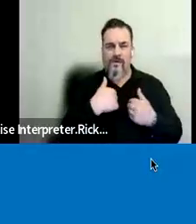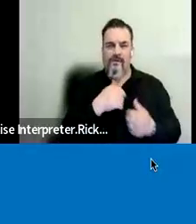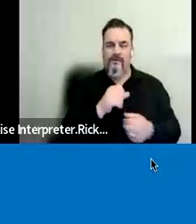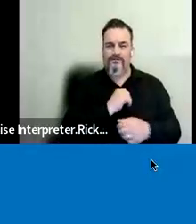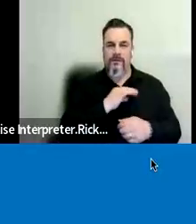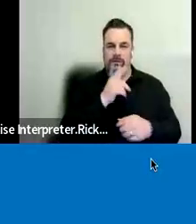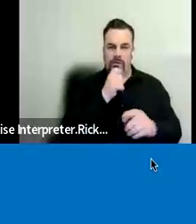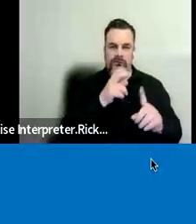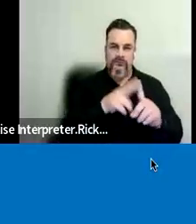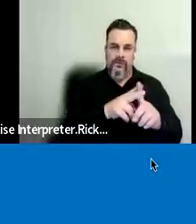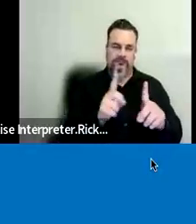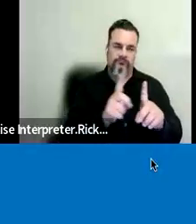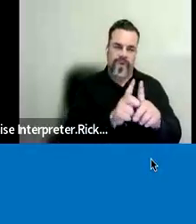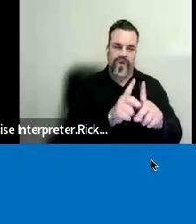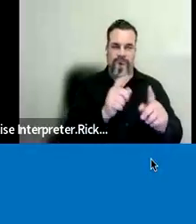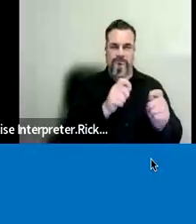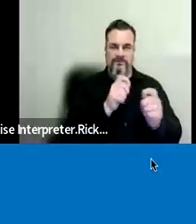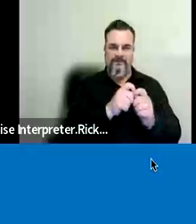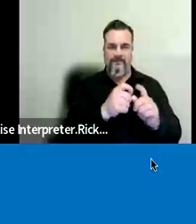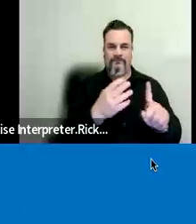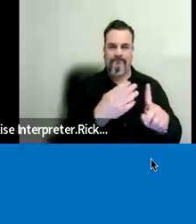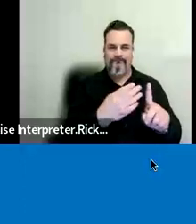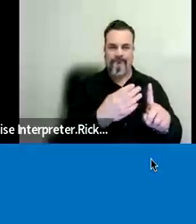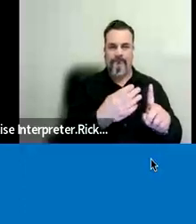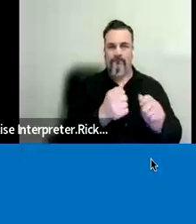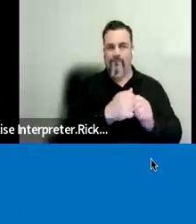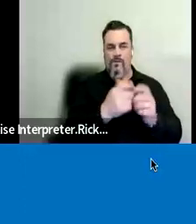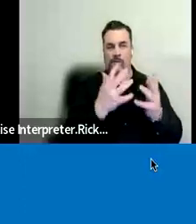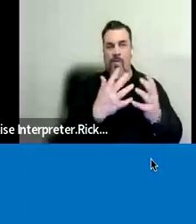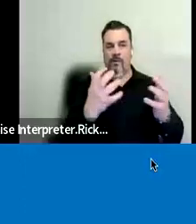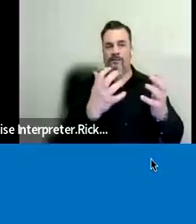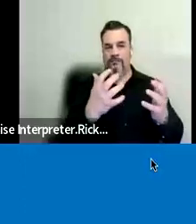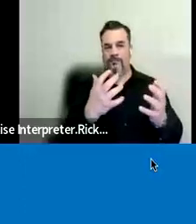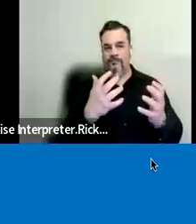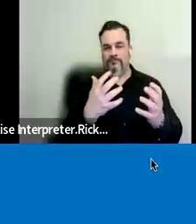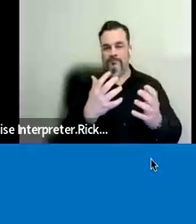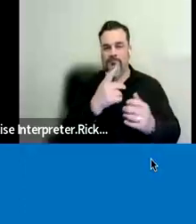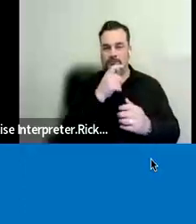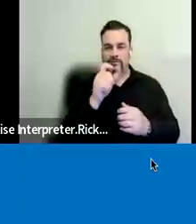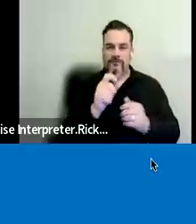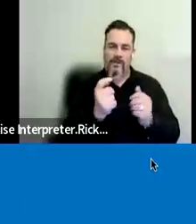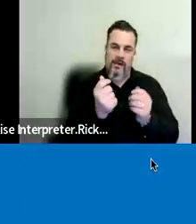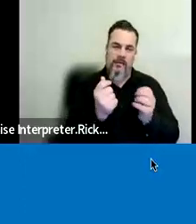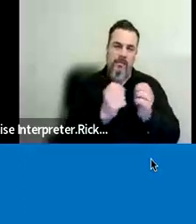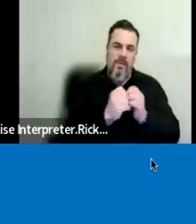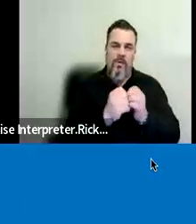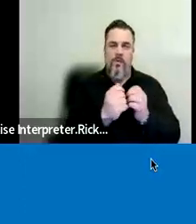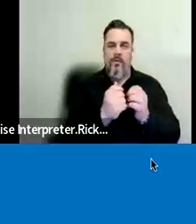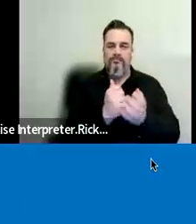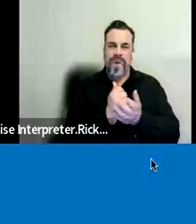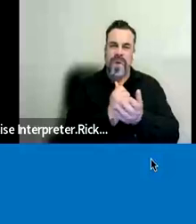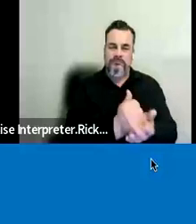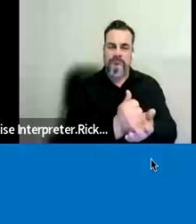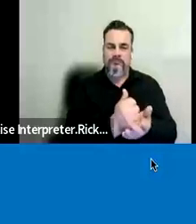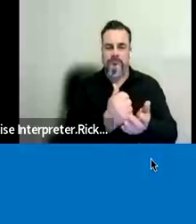assigned specifically to work with audience members that need a little bit more assistance,